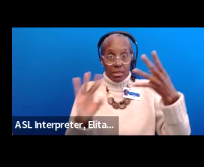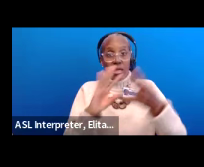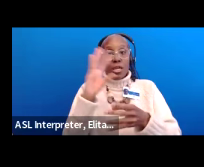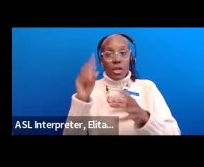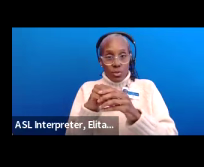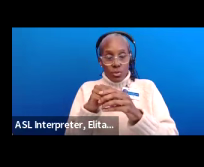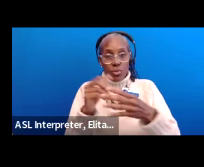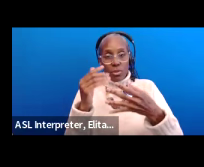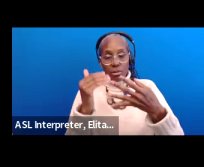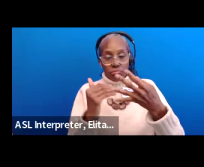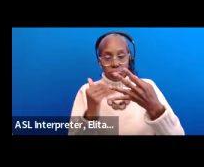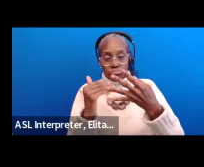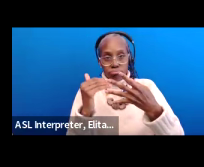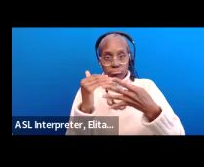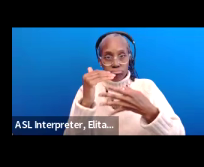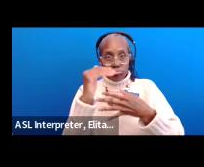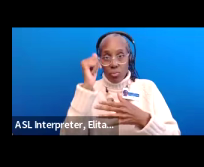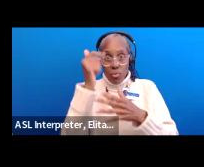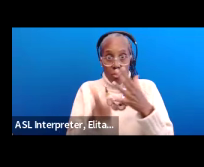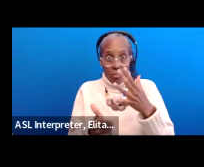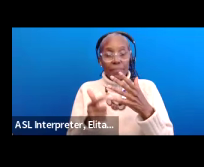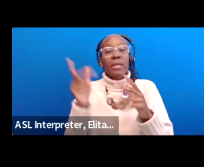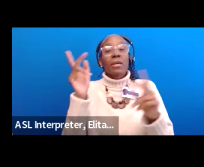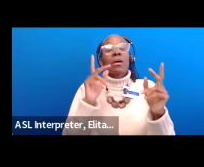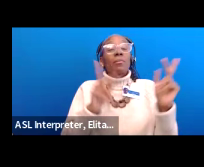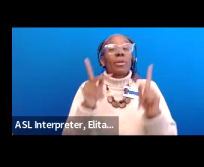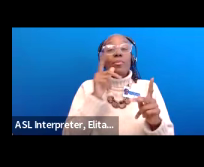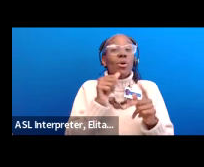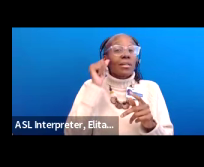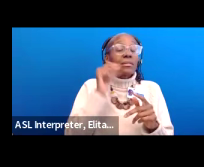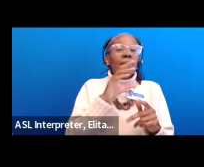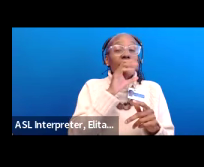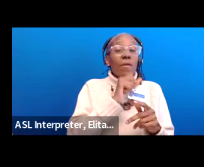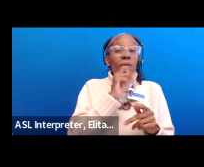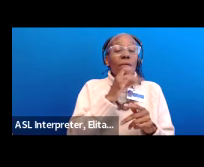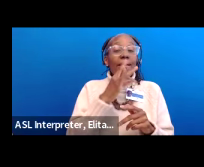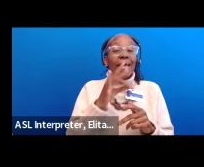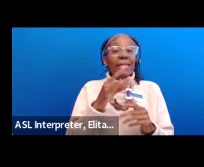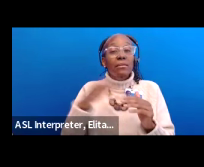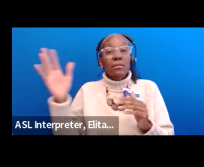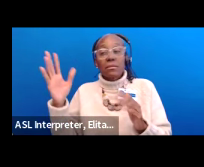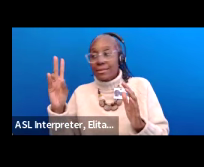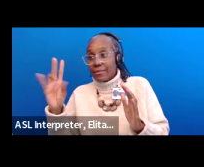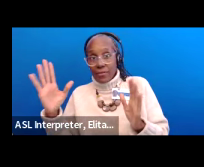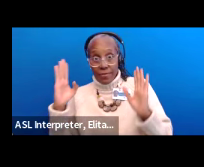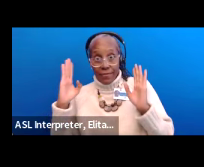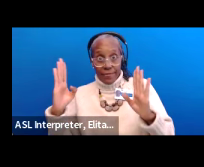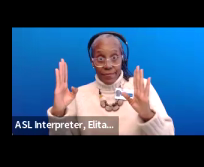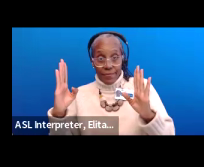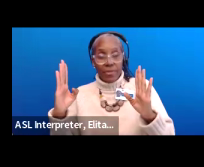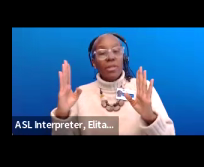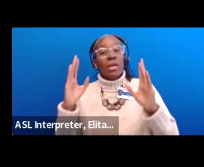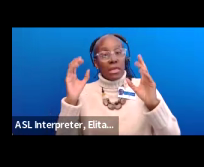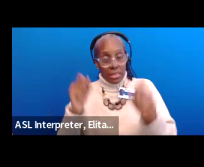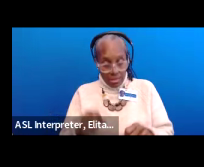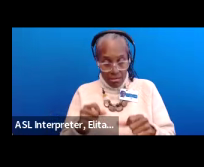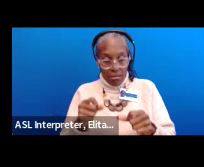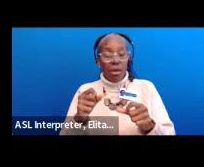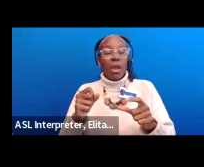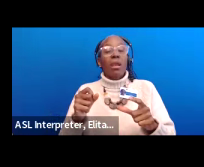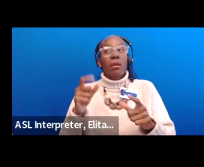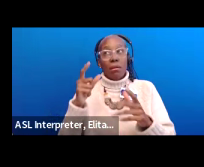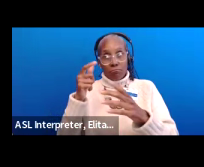all those levels. People who are adults, ages 18 to 75, fall under this FDA